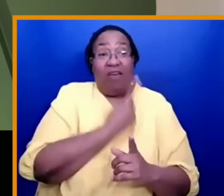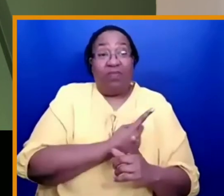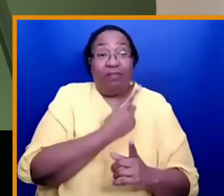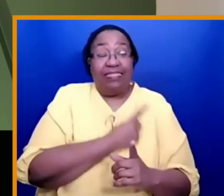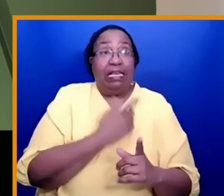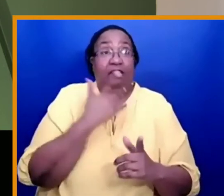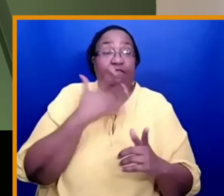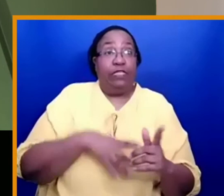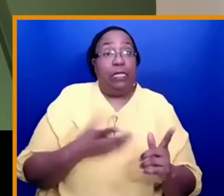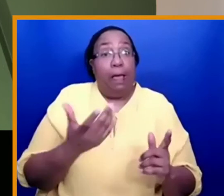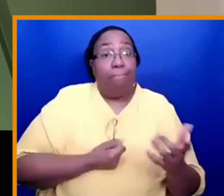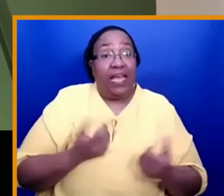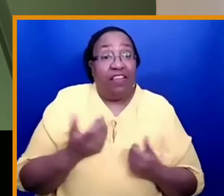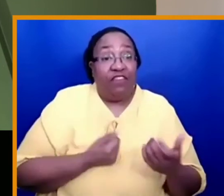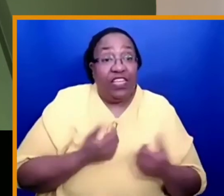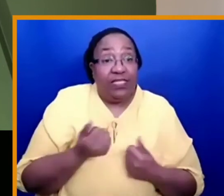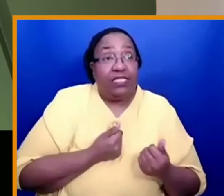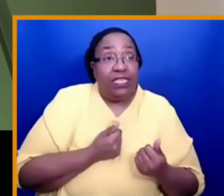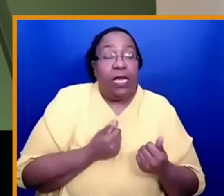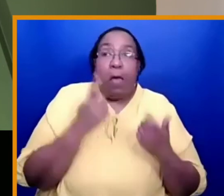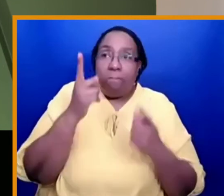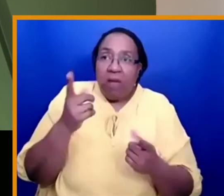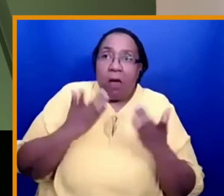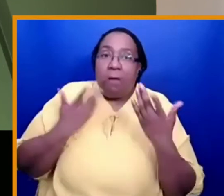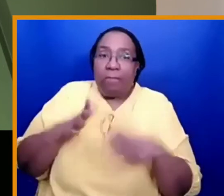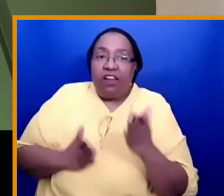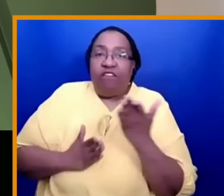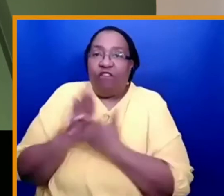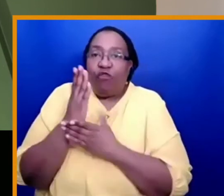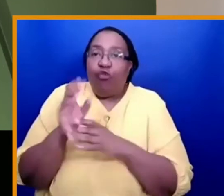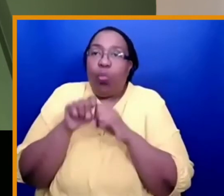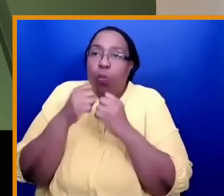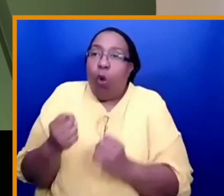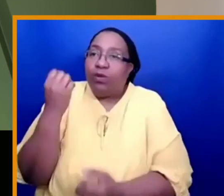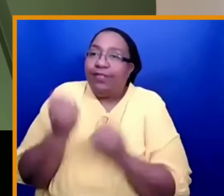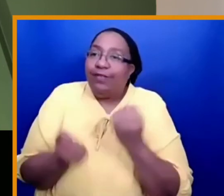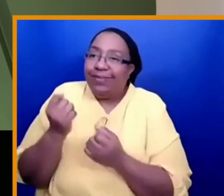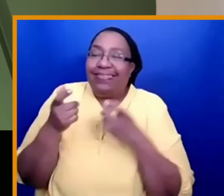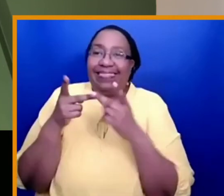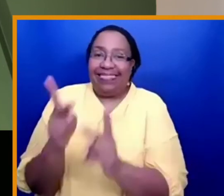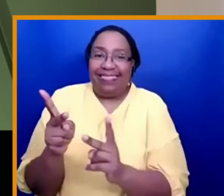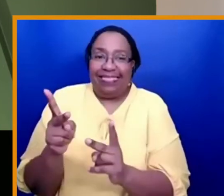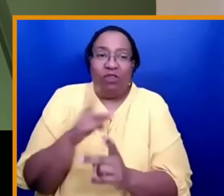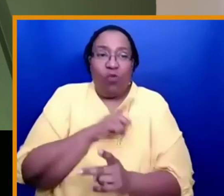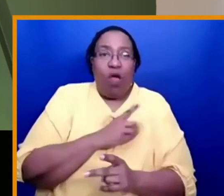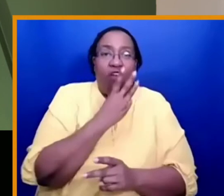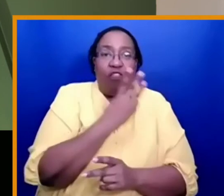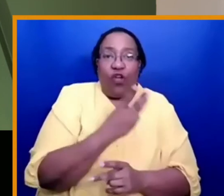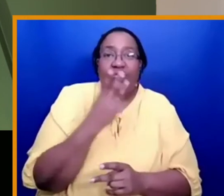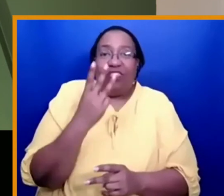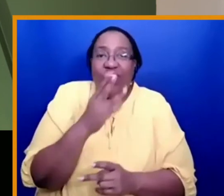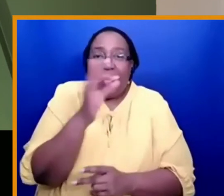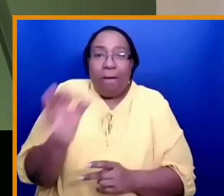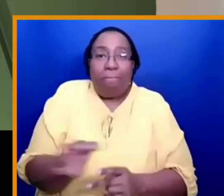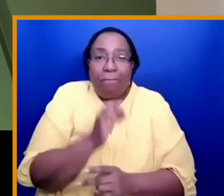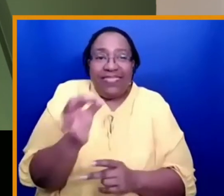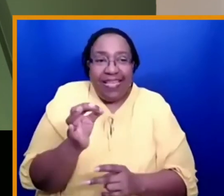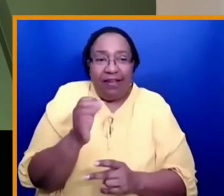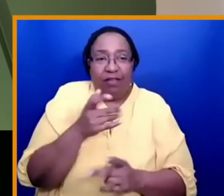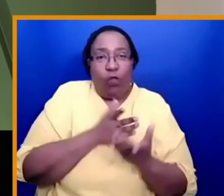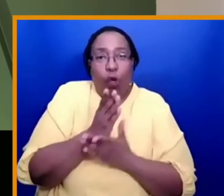system and those who have been through our broken justice system, with 33% of benefits claimants having a criminal record. This